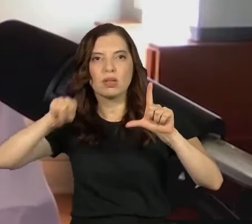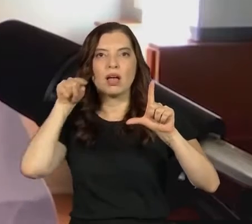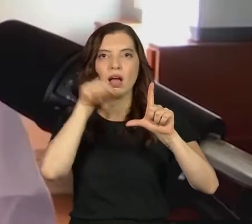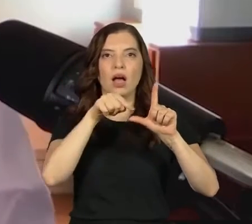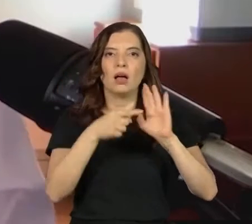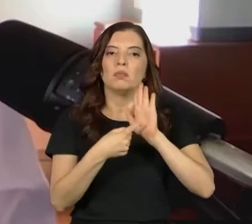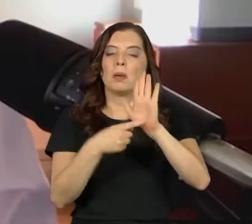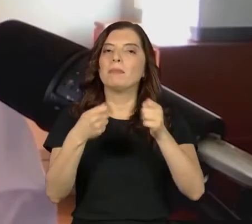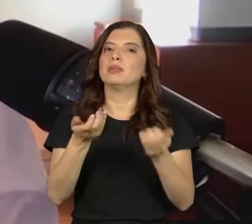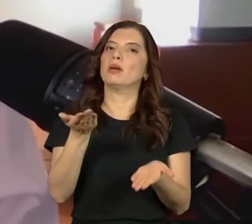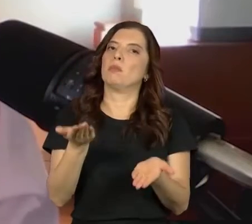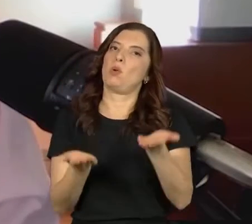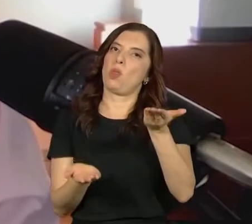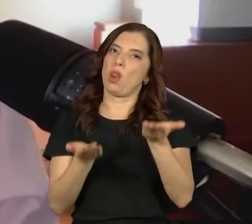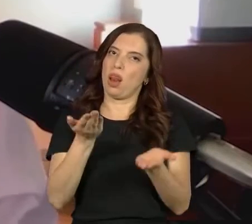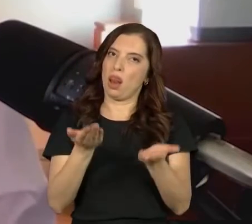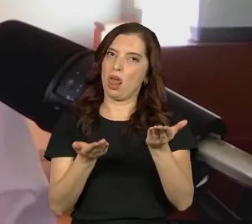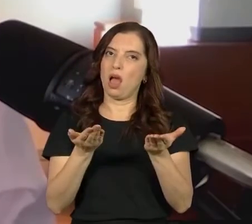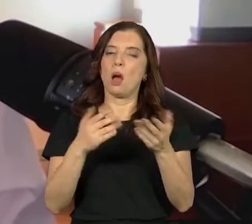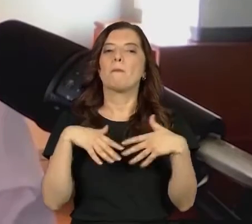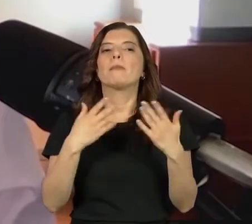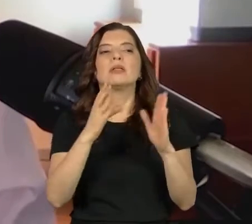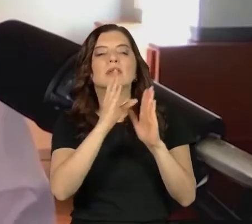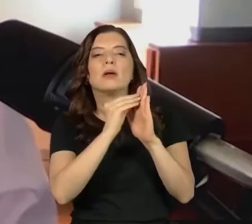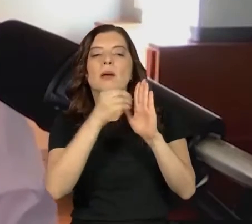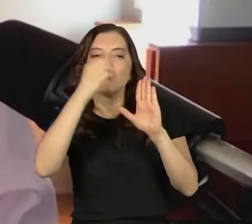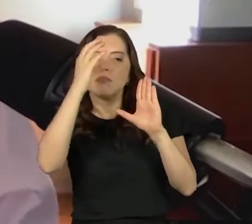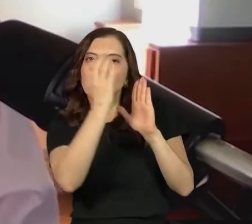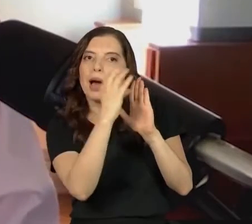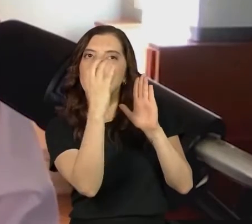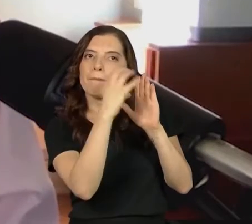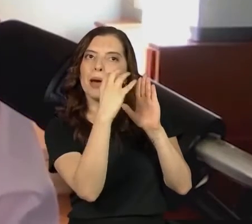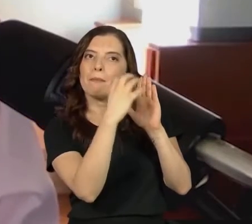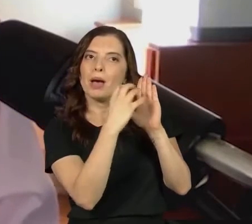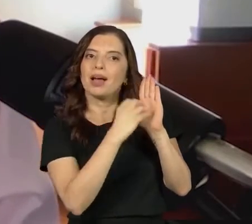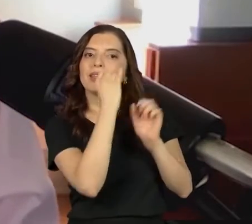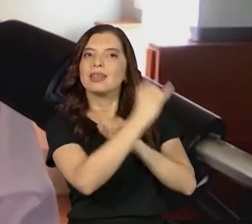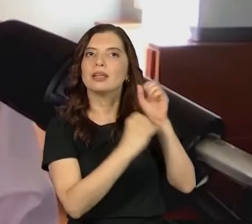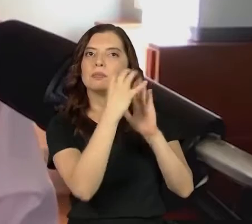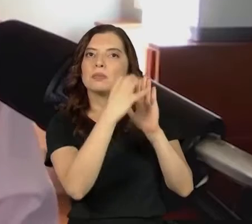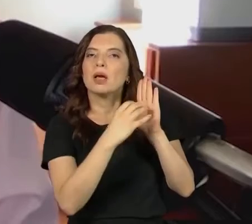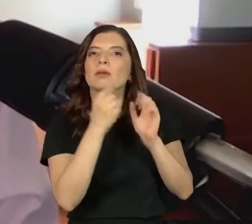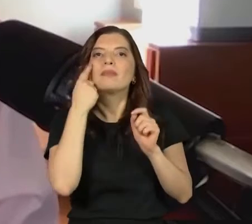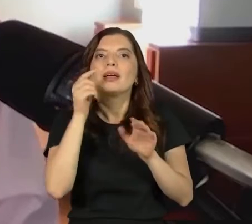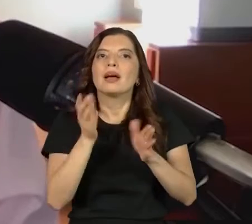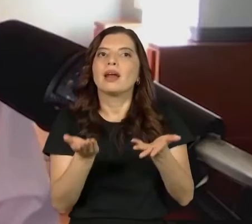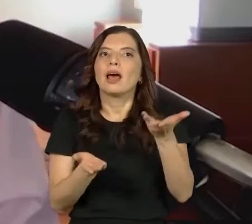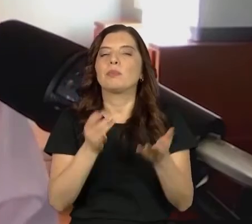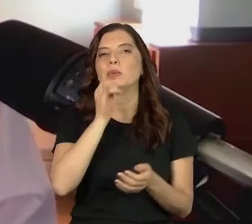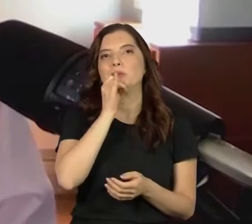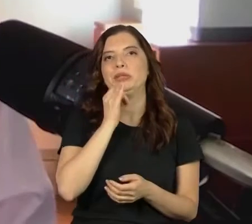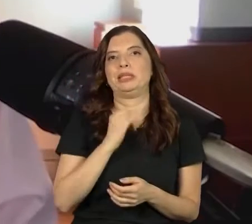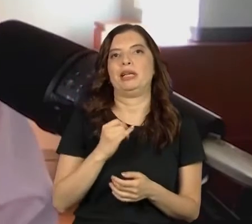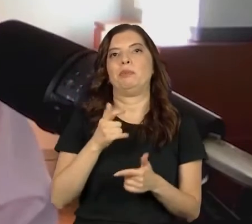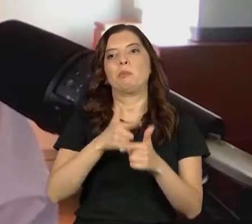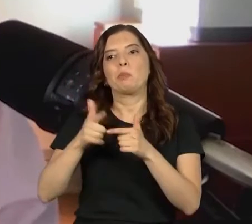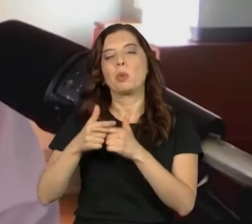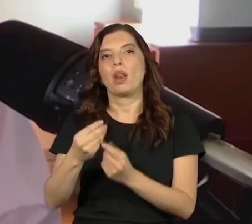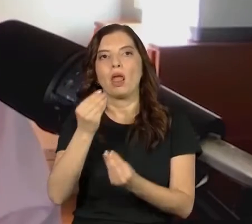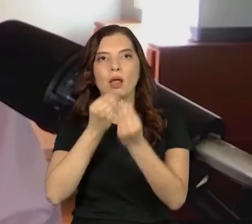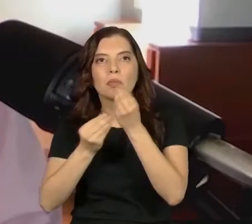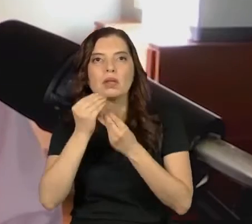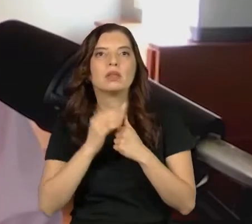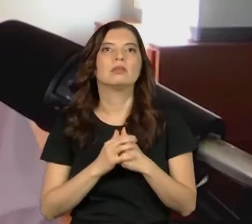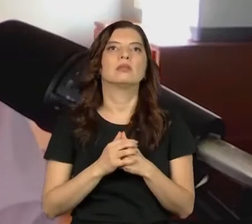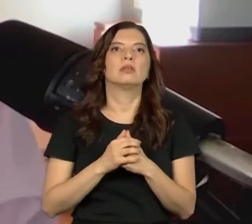platforms show, can we do more content moderation, how do we stop them sending content about eating disorders to